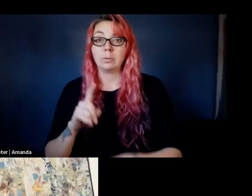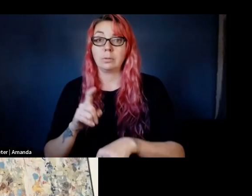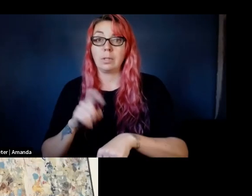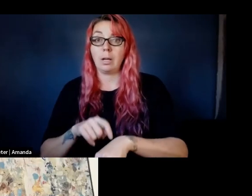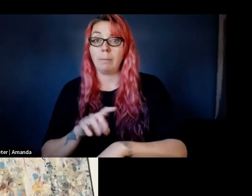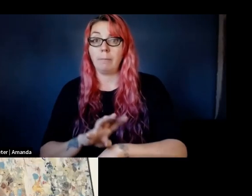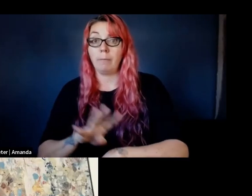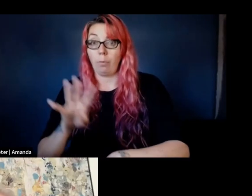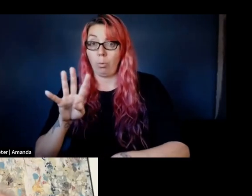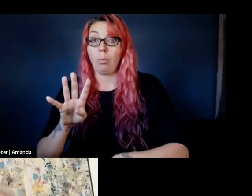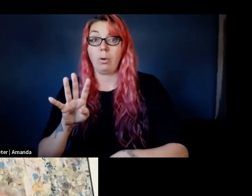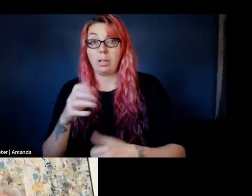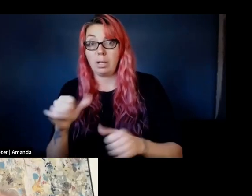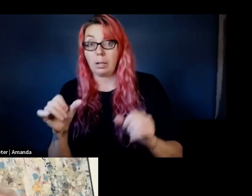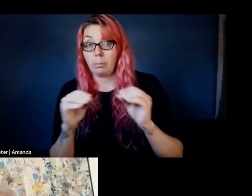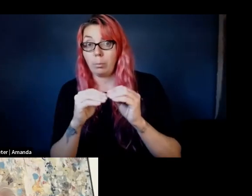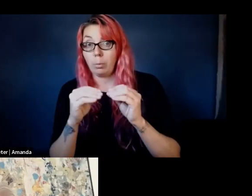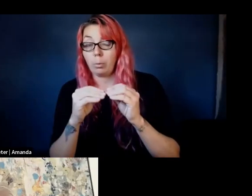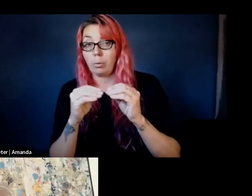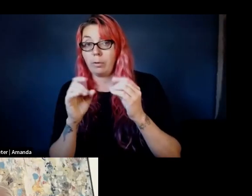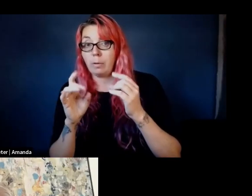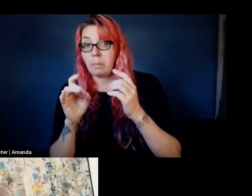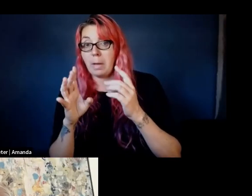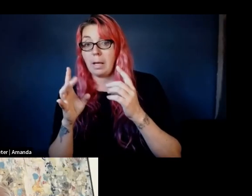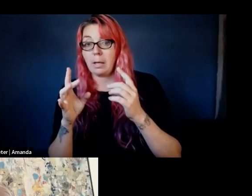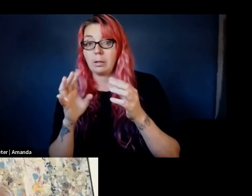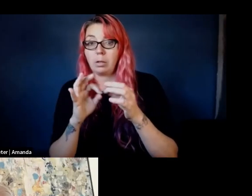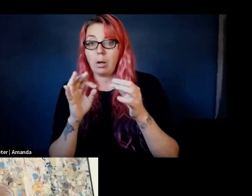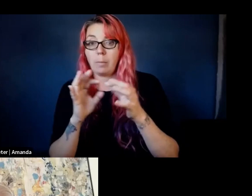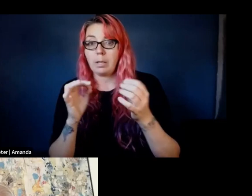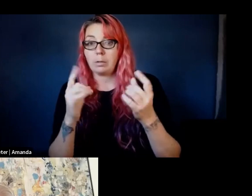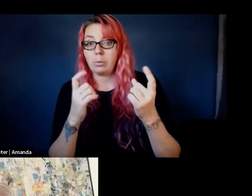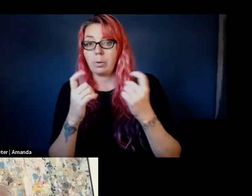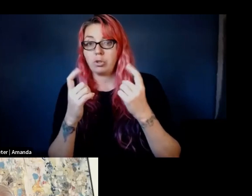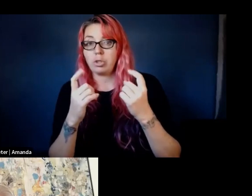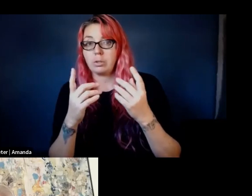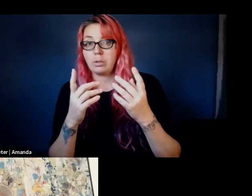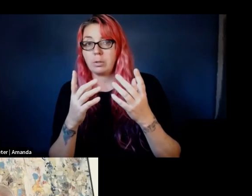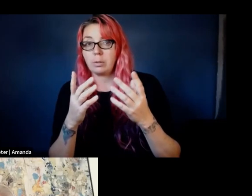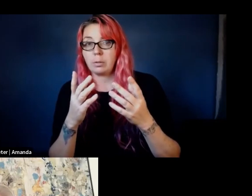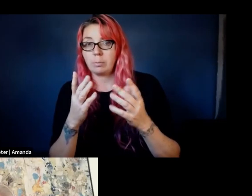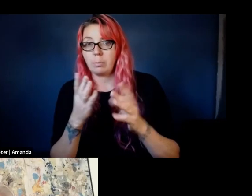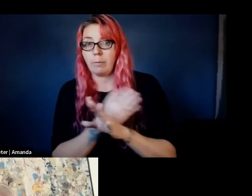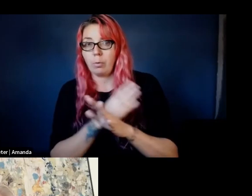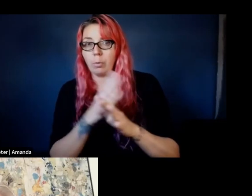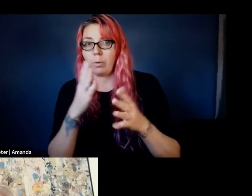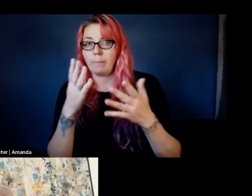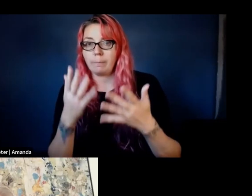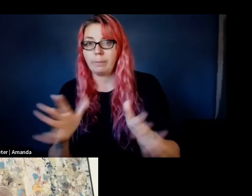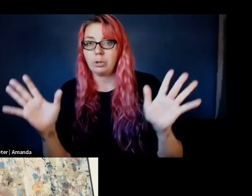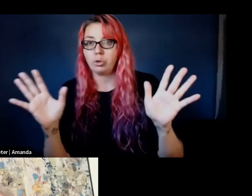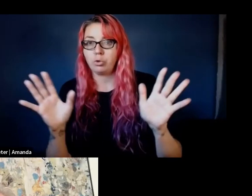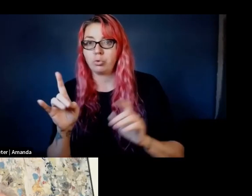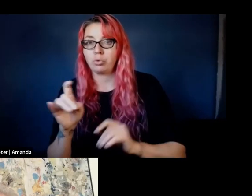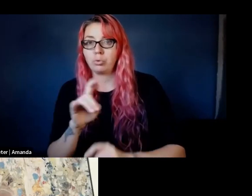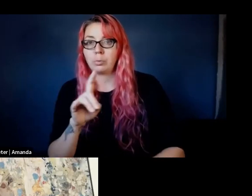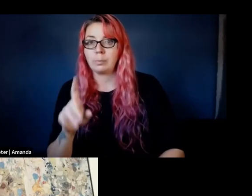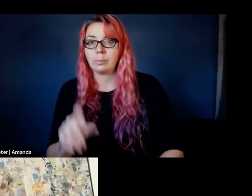other questions or comments or feedback or parting comments, statements.